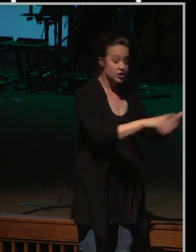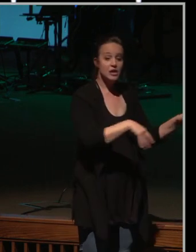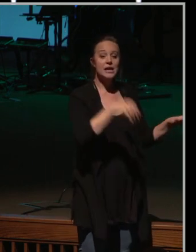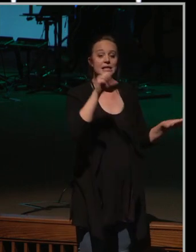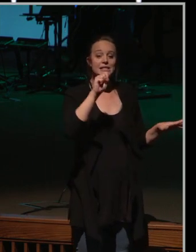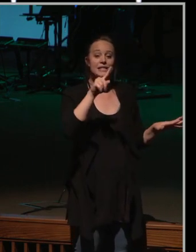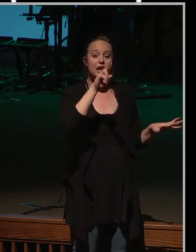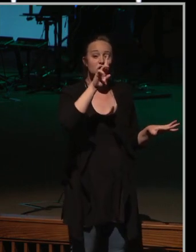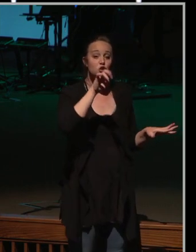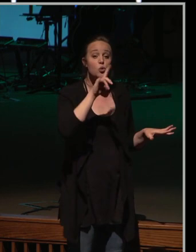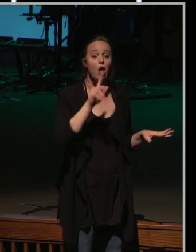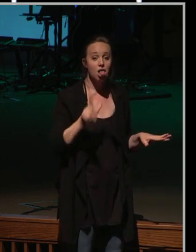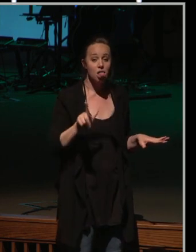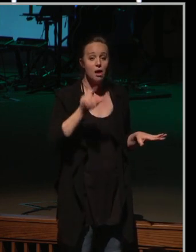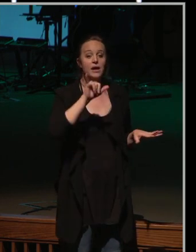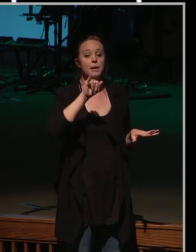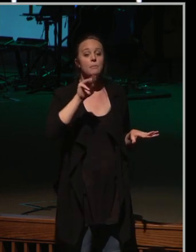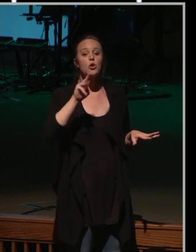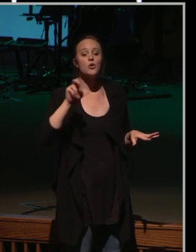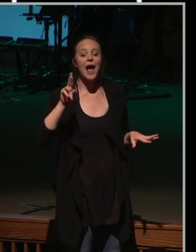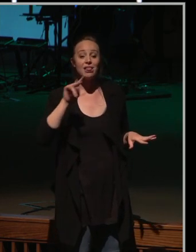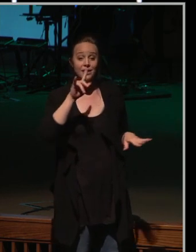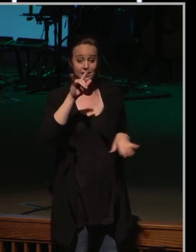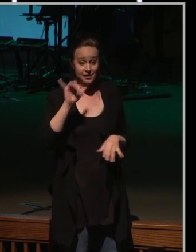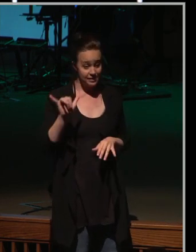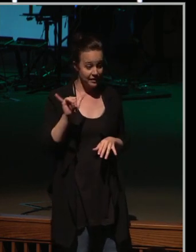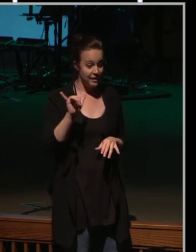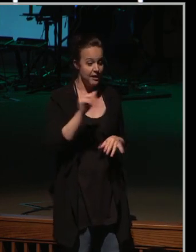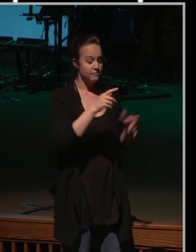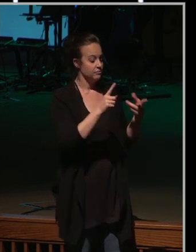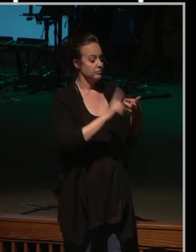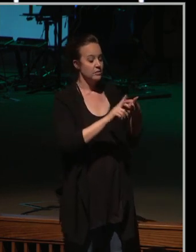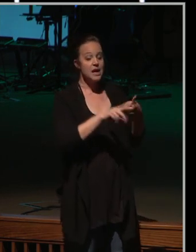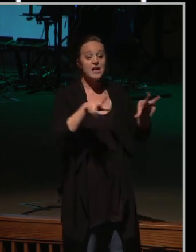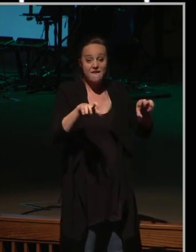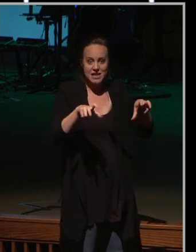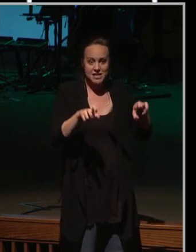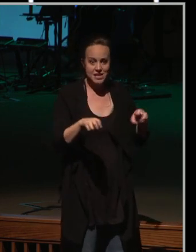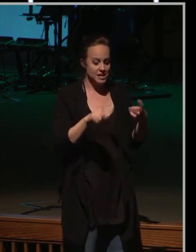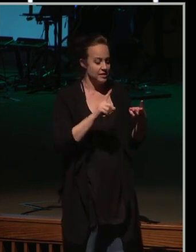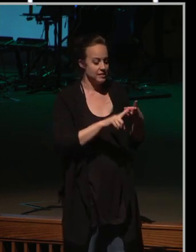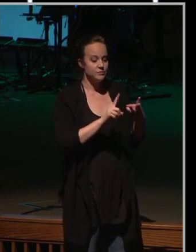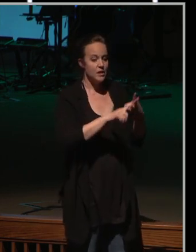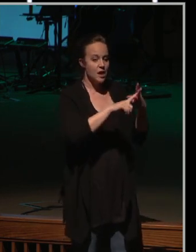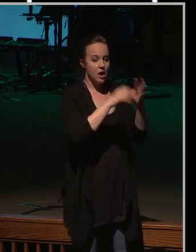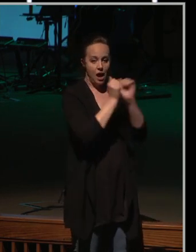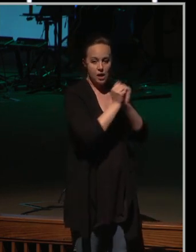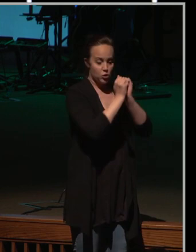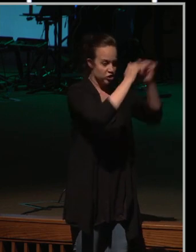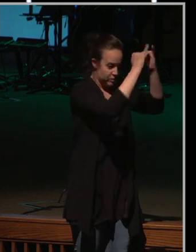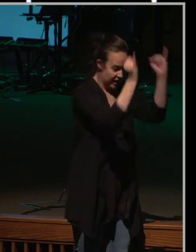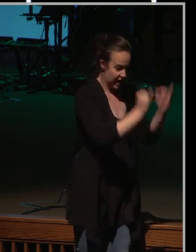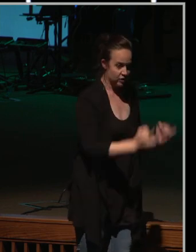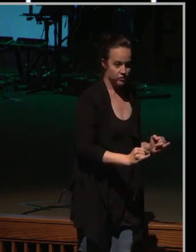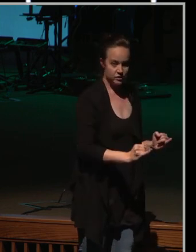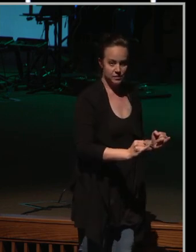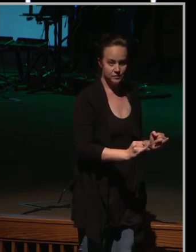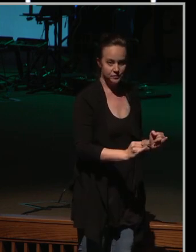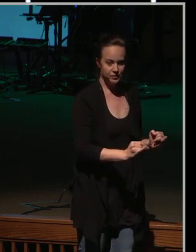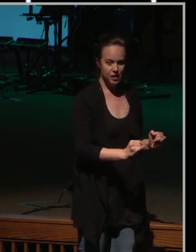impurity, passion, evil desire, and covetousness, which is idolatry. I hope you've already picked up that he starts with put to